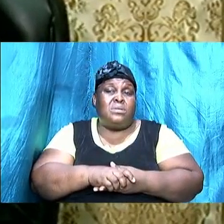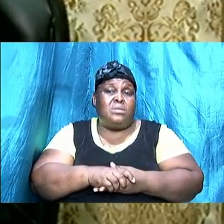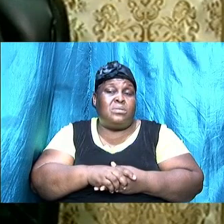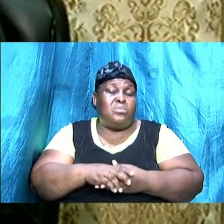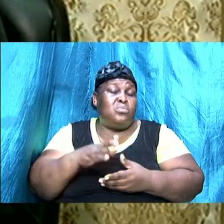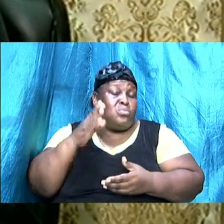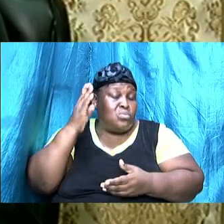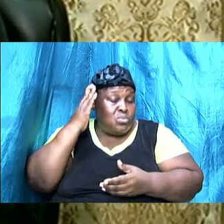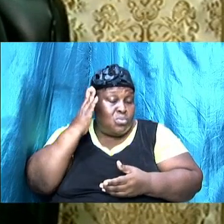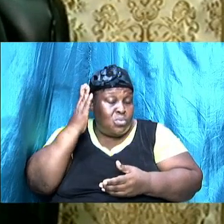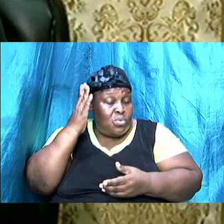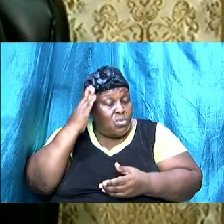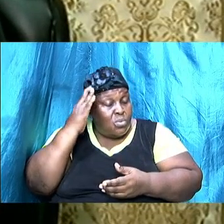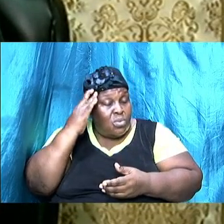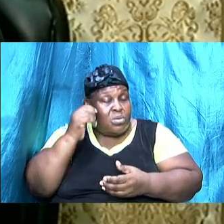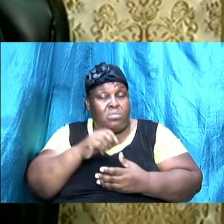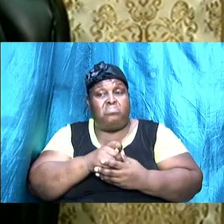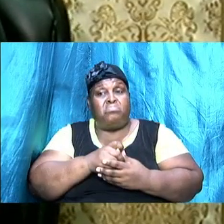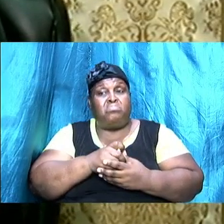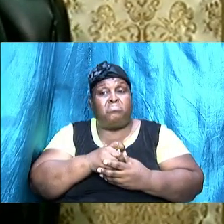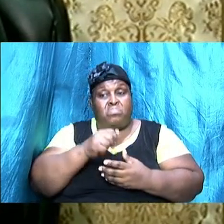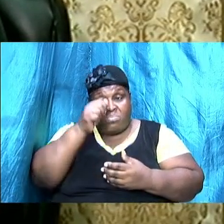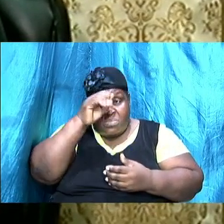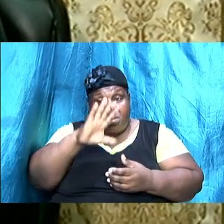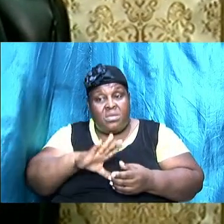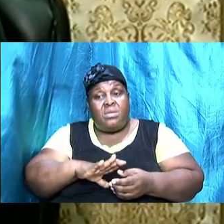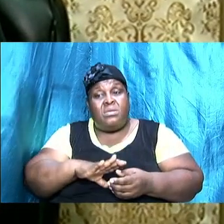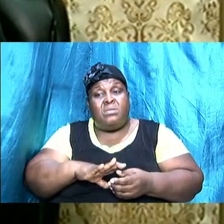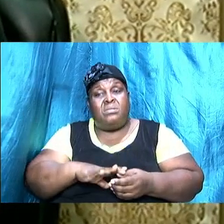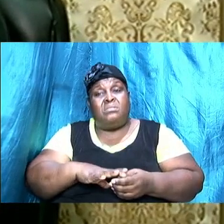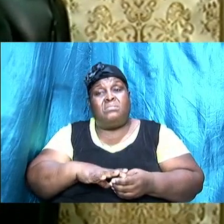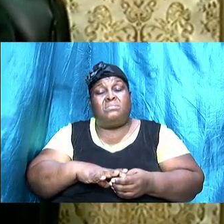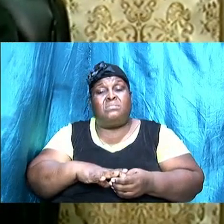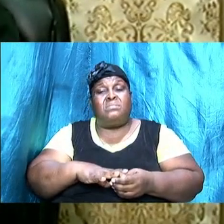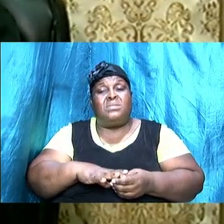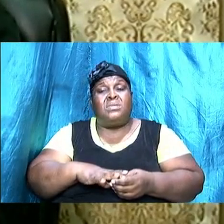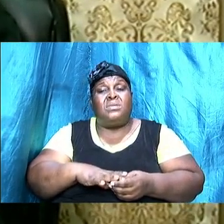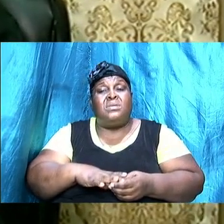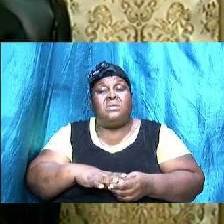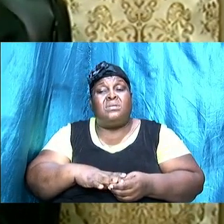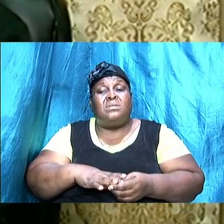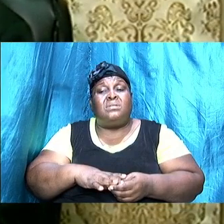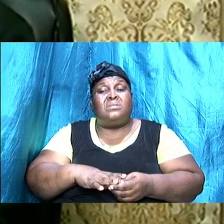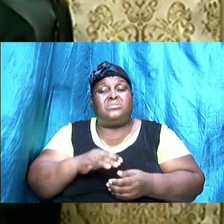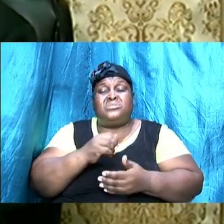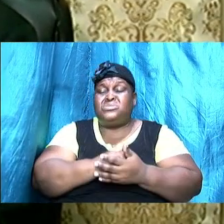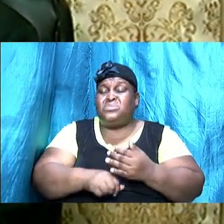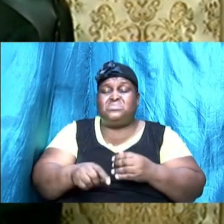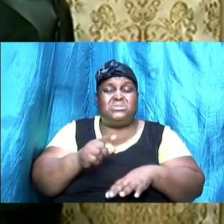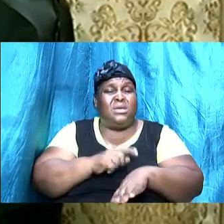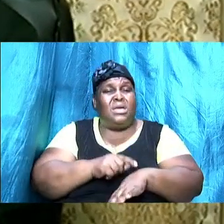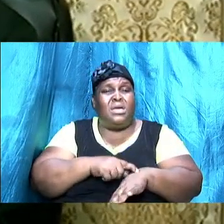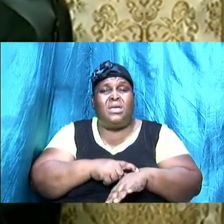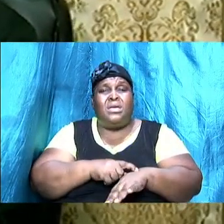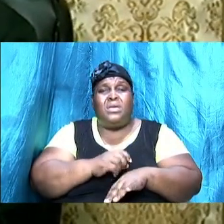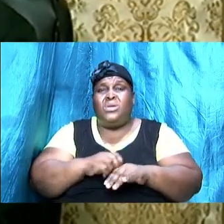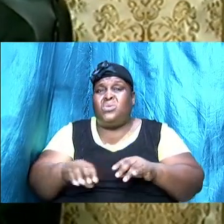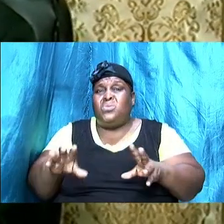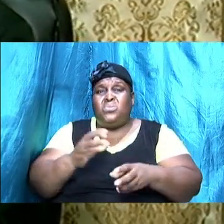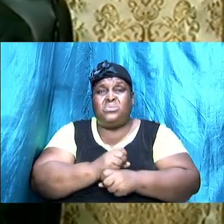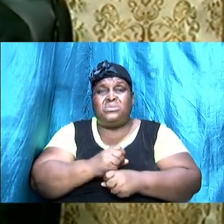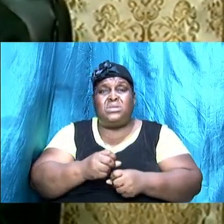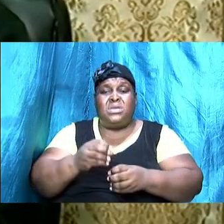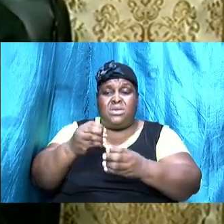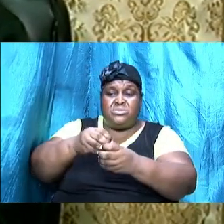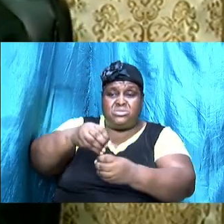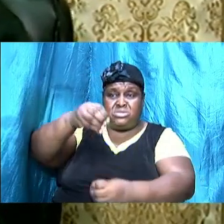men so abuse, and sometimes they don't take stick, but I do